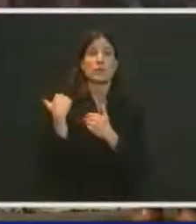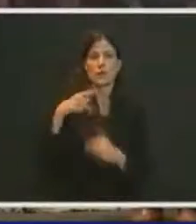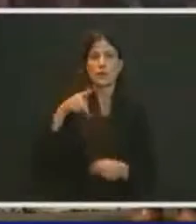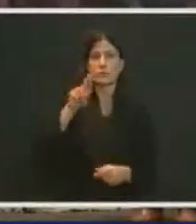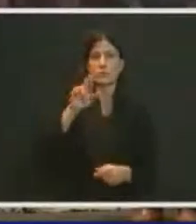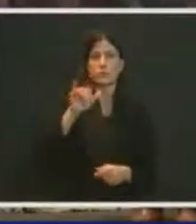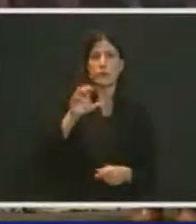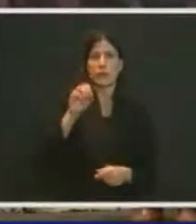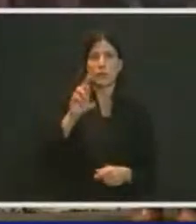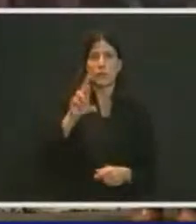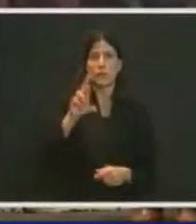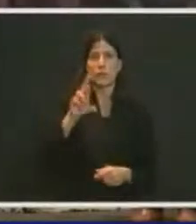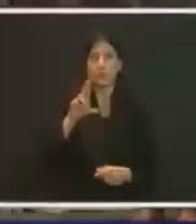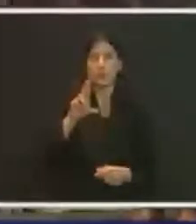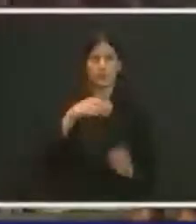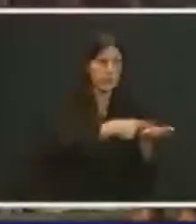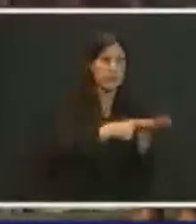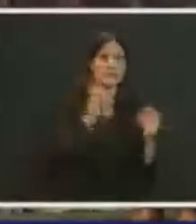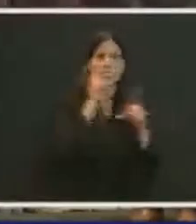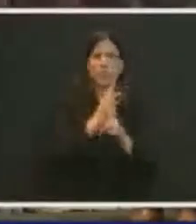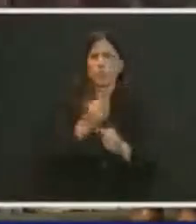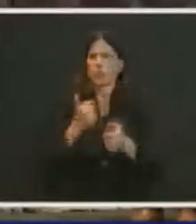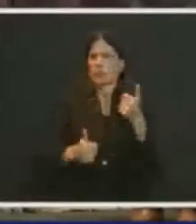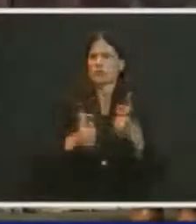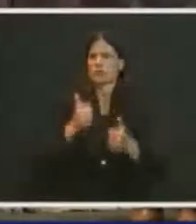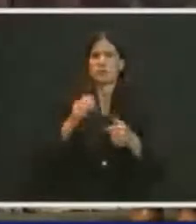is not consensus within that community